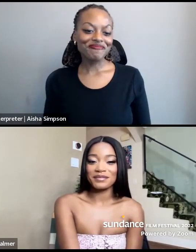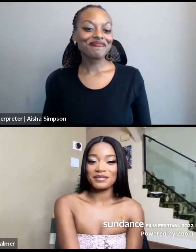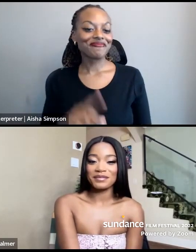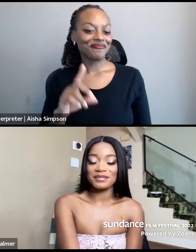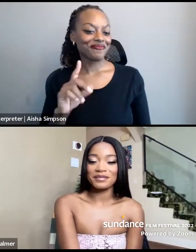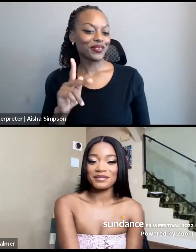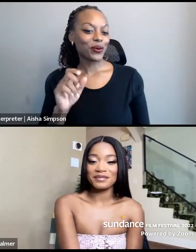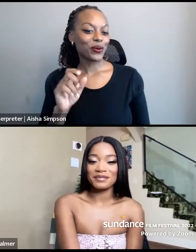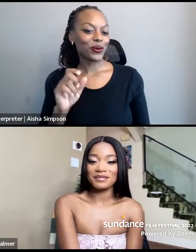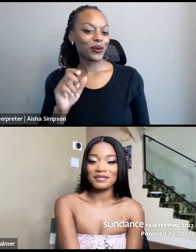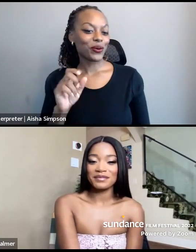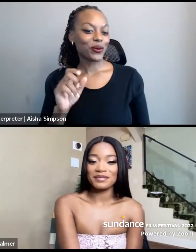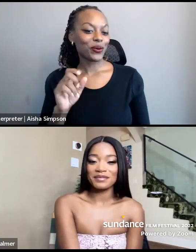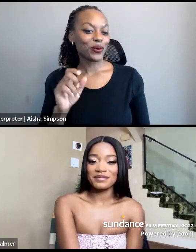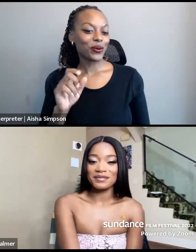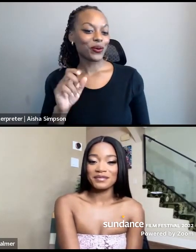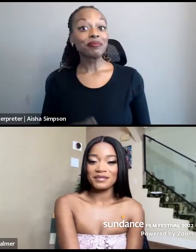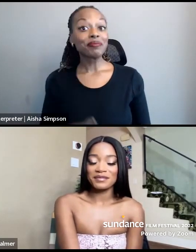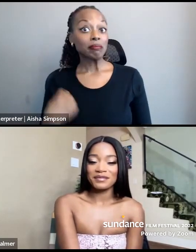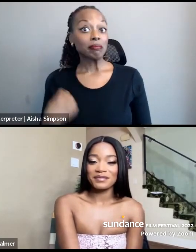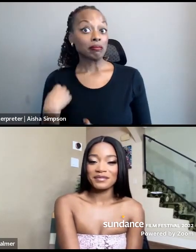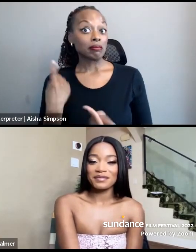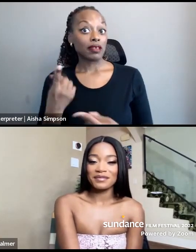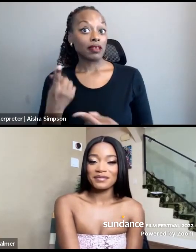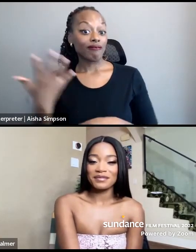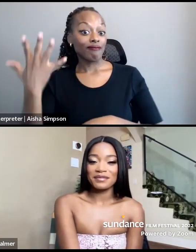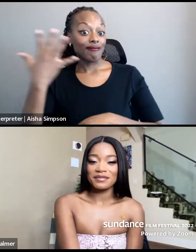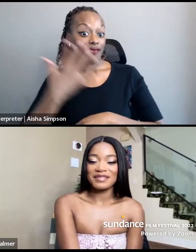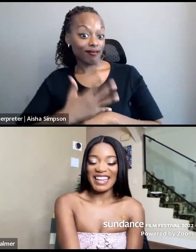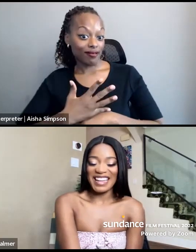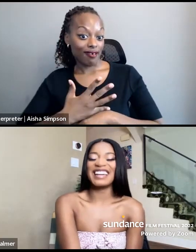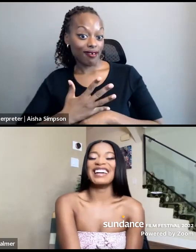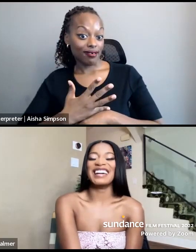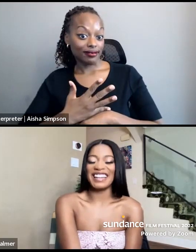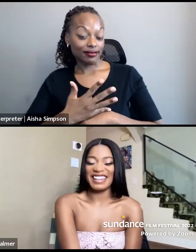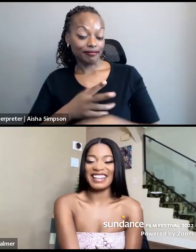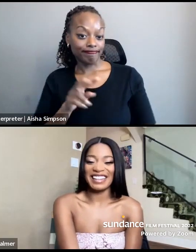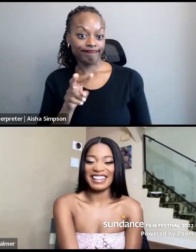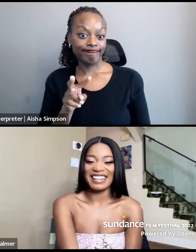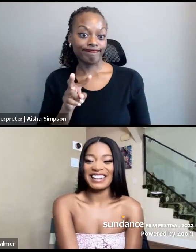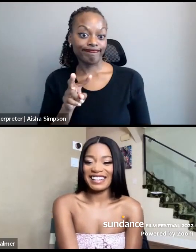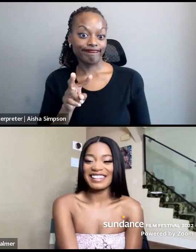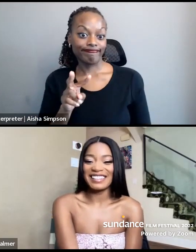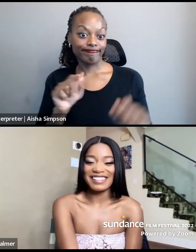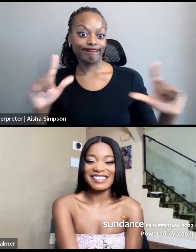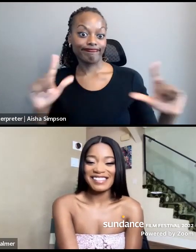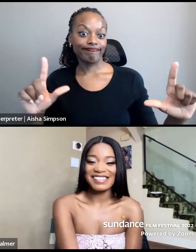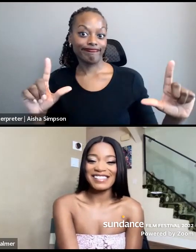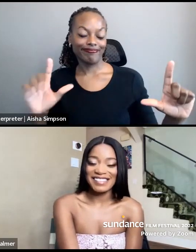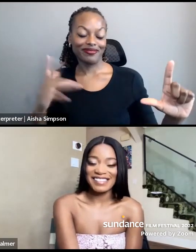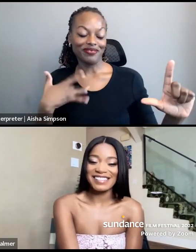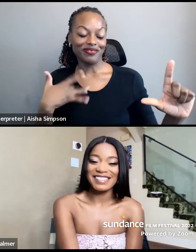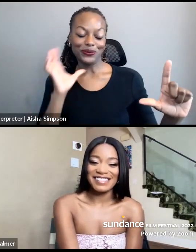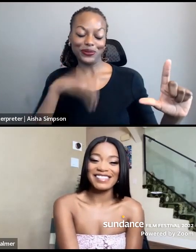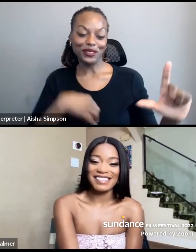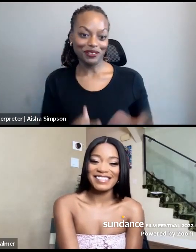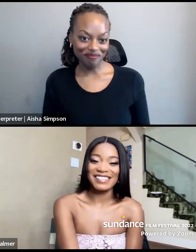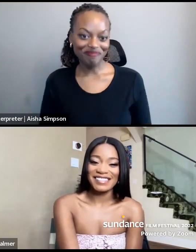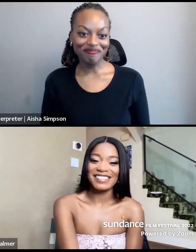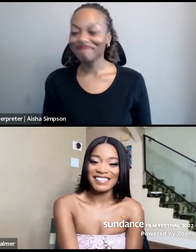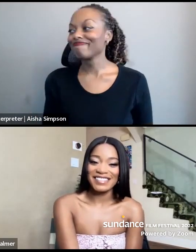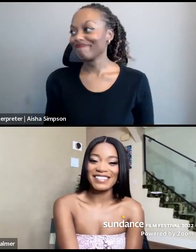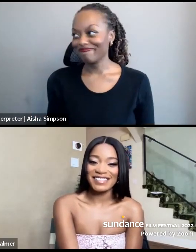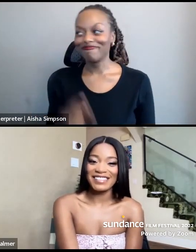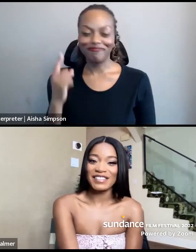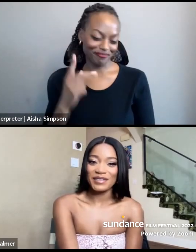Yeah, I've spent the last 5 days on just staring at people on my computer. It's bizarre. Yeah, Yeah, this is not how human beings